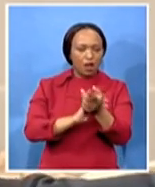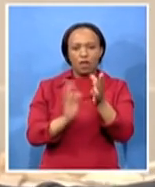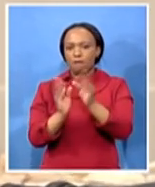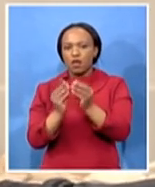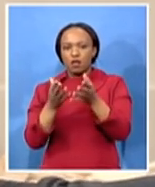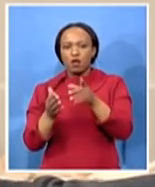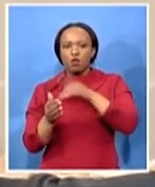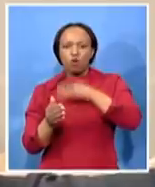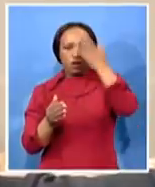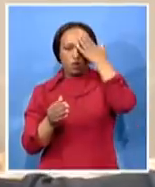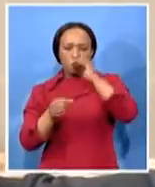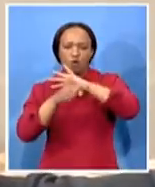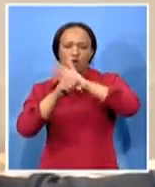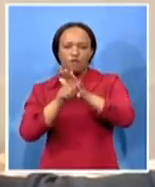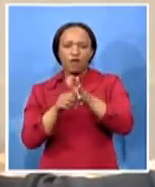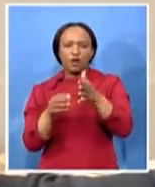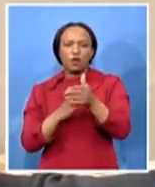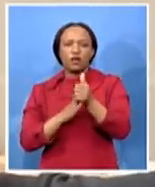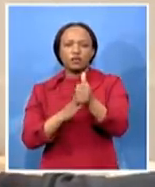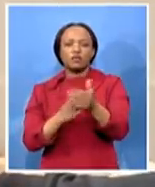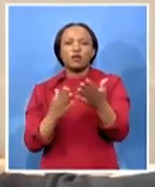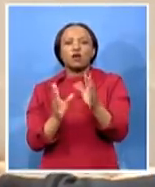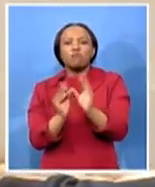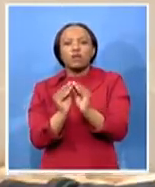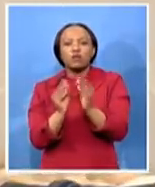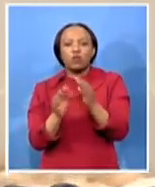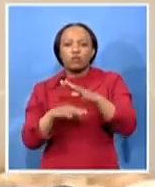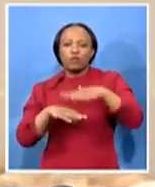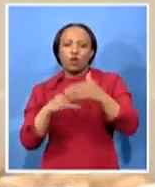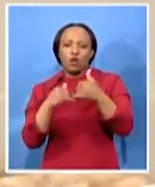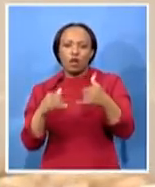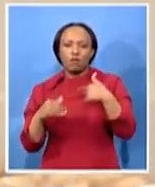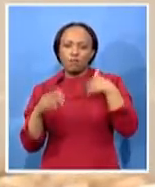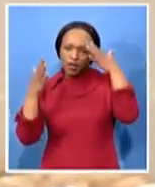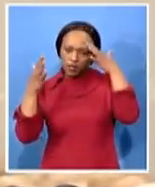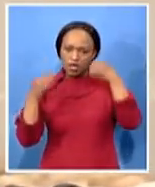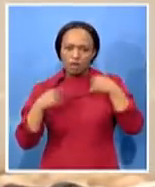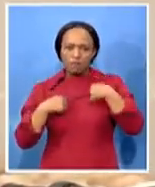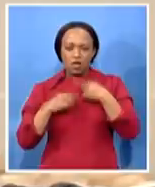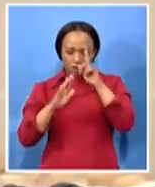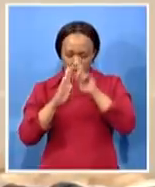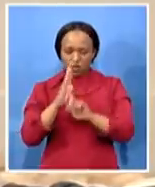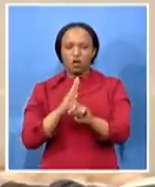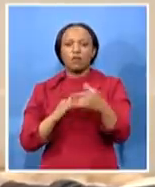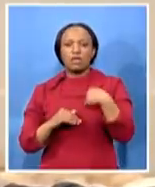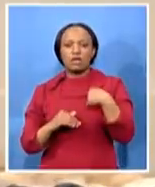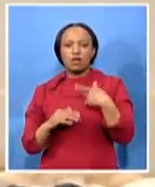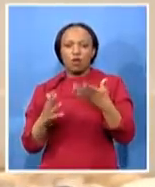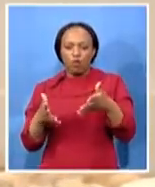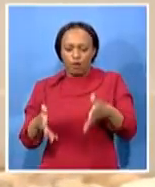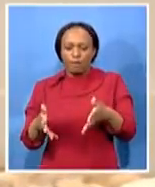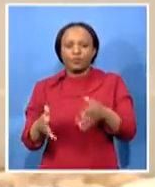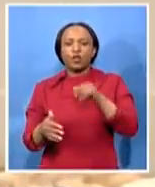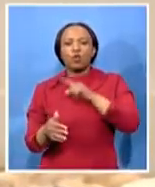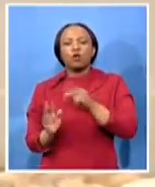meeting online. So I decided that I should come here symbolically, because this is a usual venue that hosts the